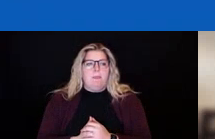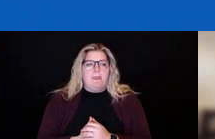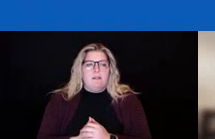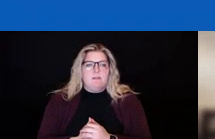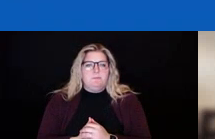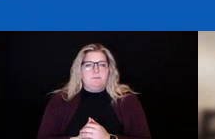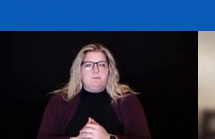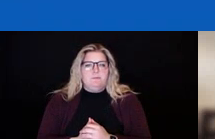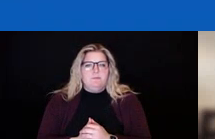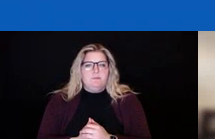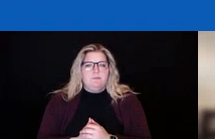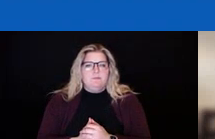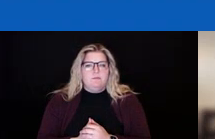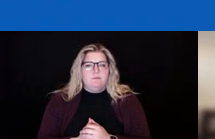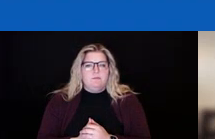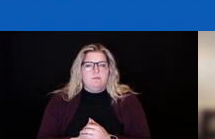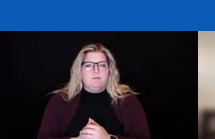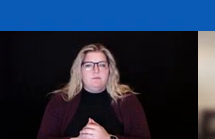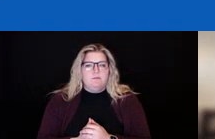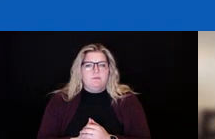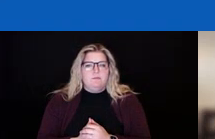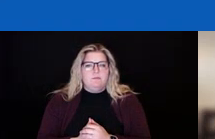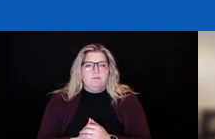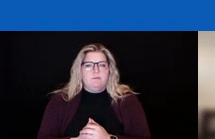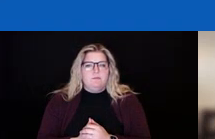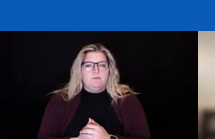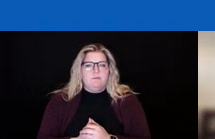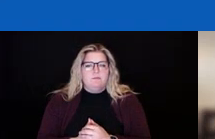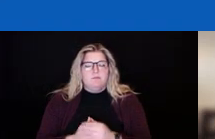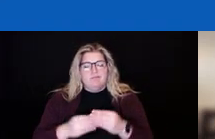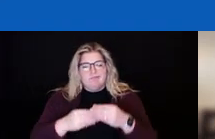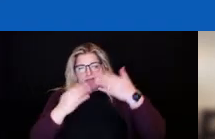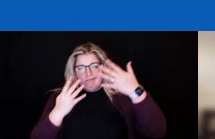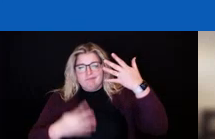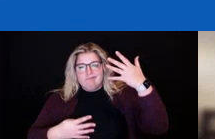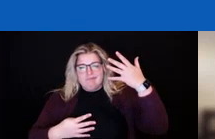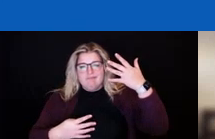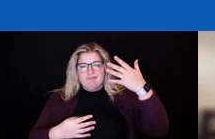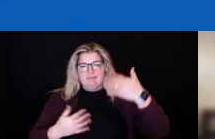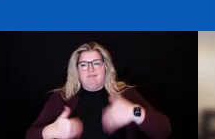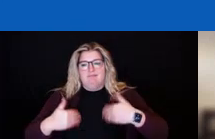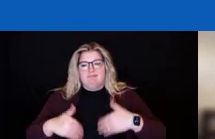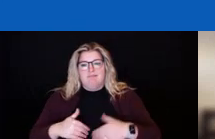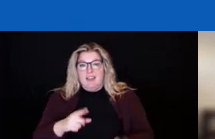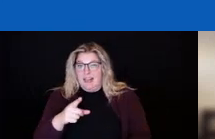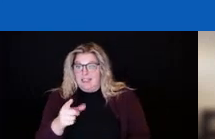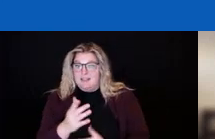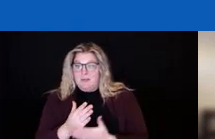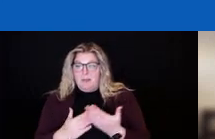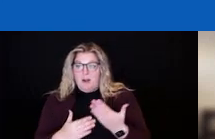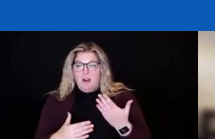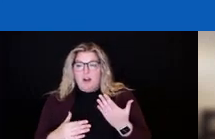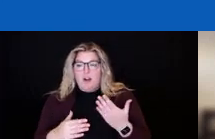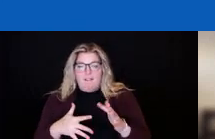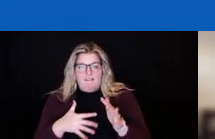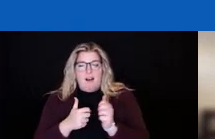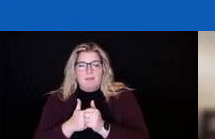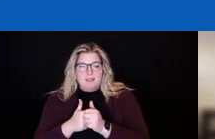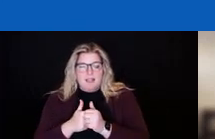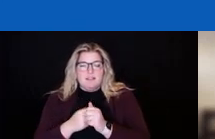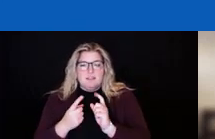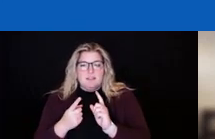So you can see here that there is a long list of, this is part of the updates for